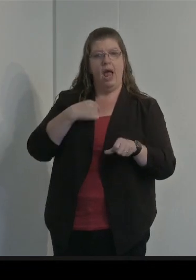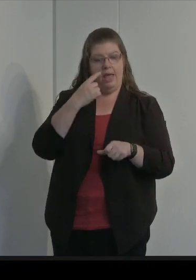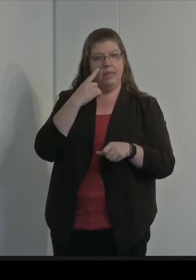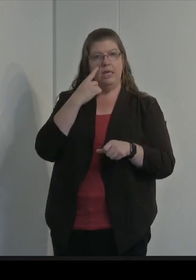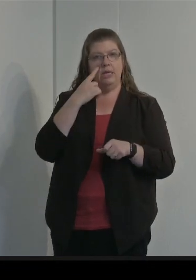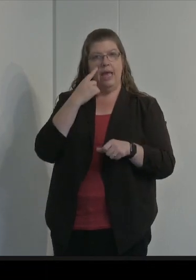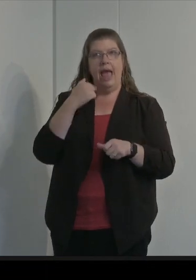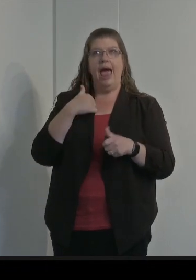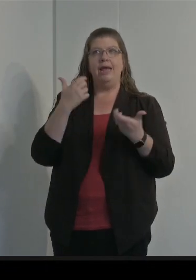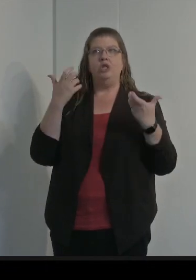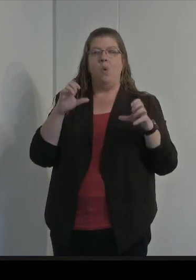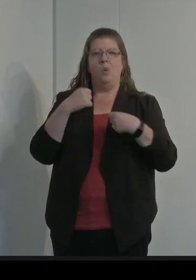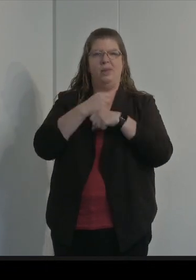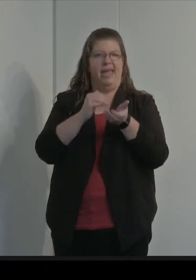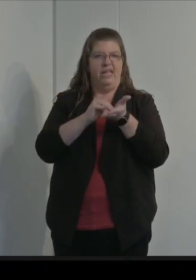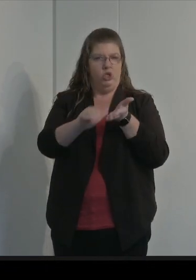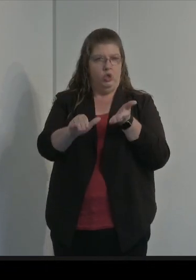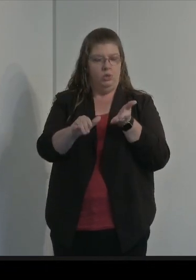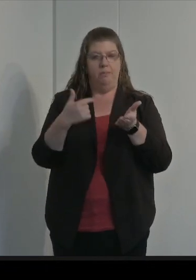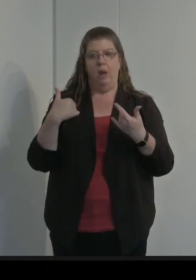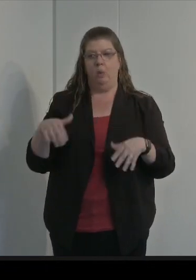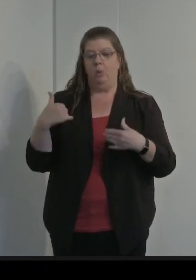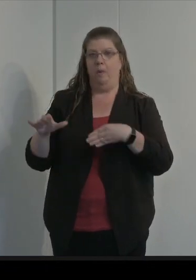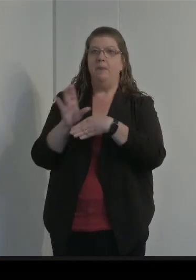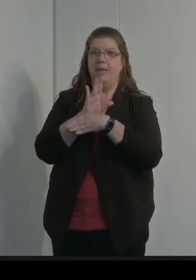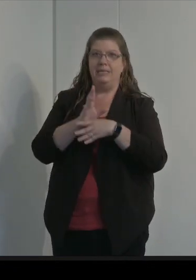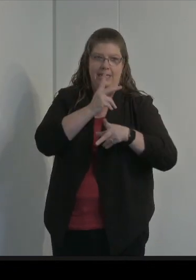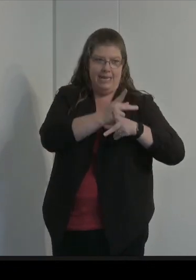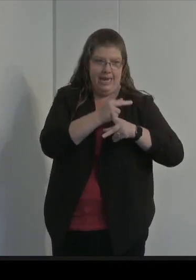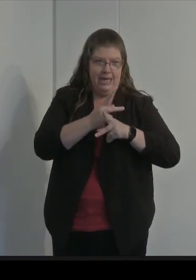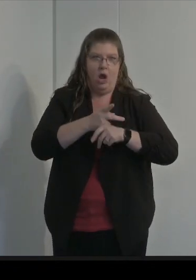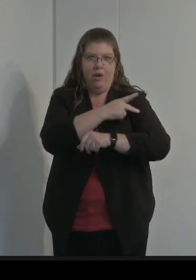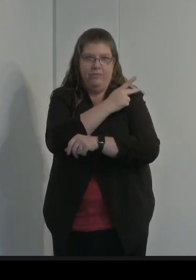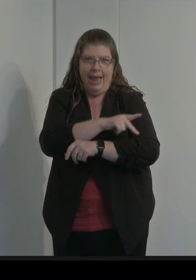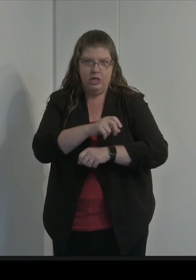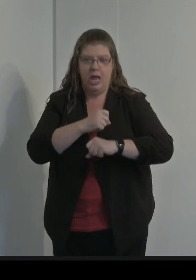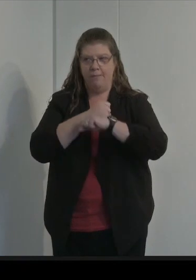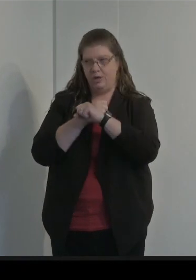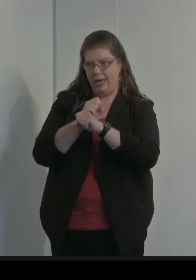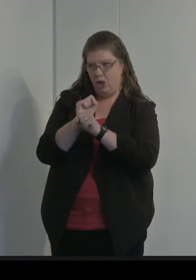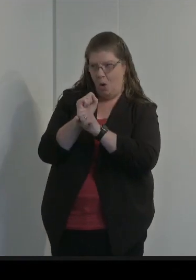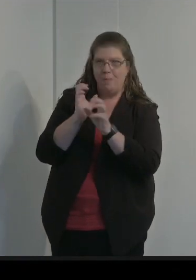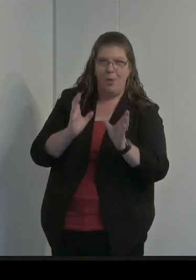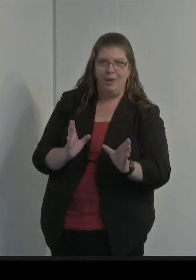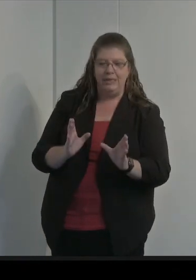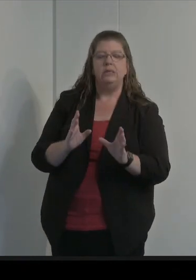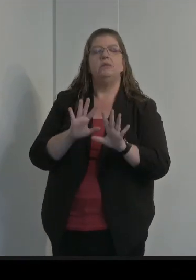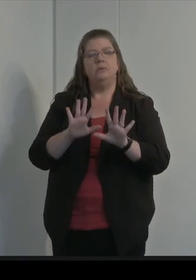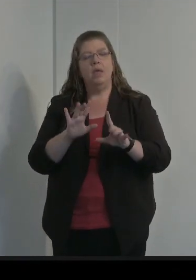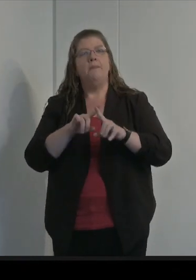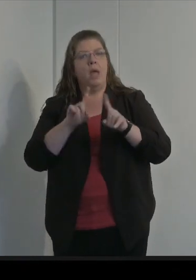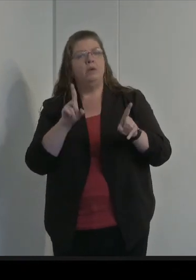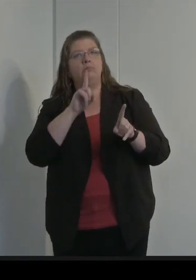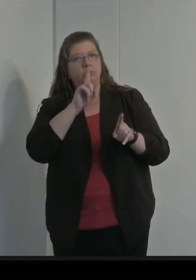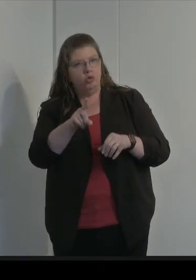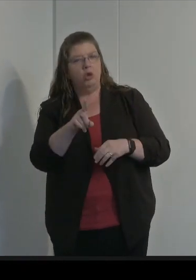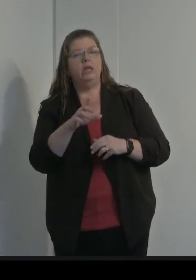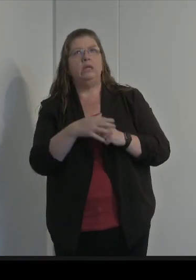that I don't want to make excuses, but we've been very busy caring for patients and protecting our employees. But I think that it's